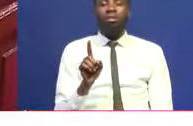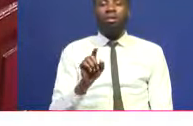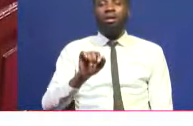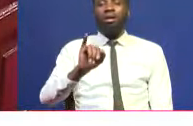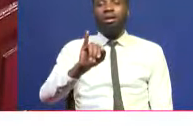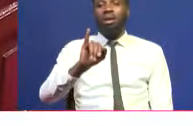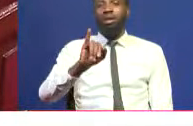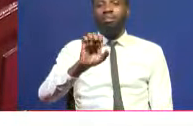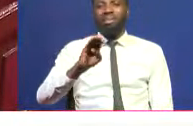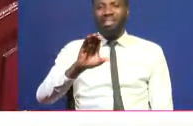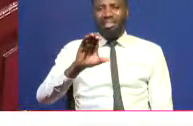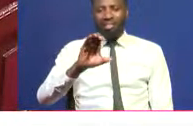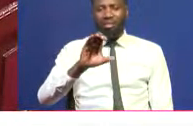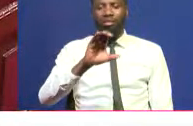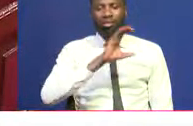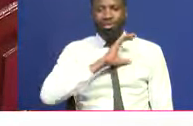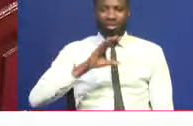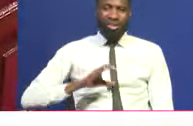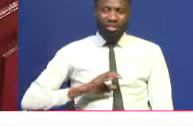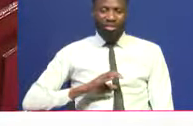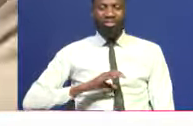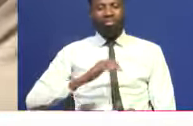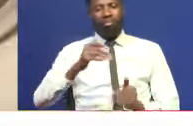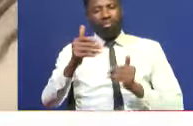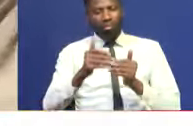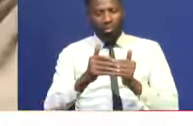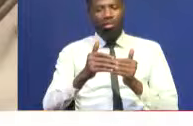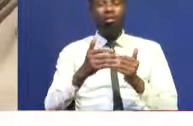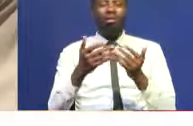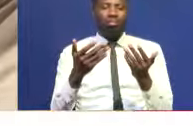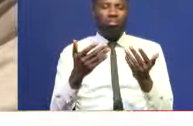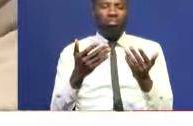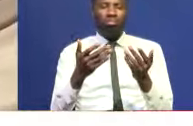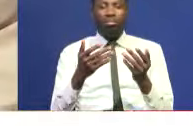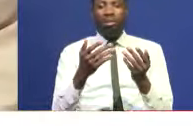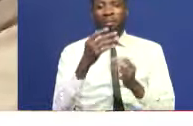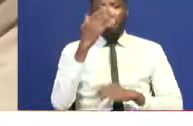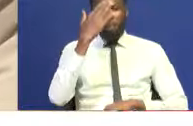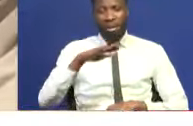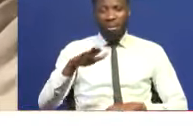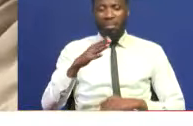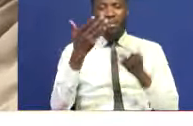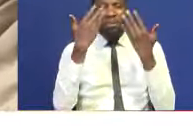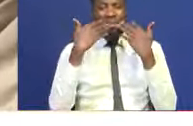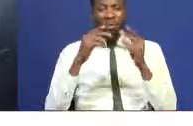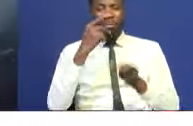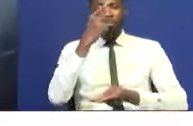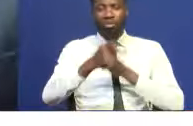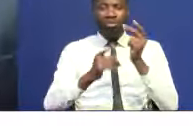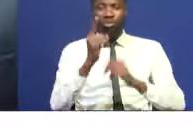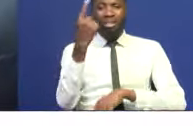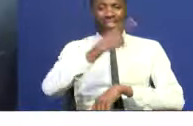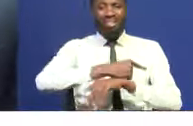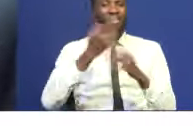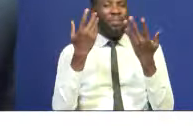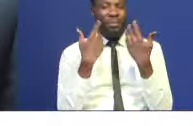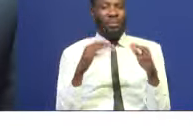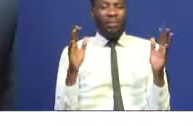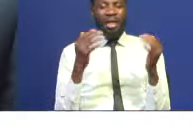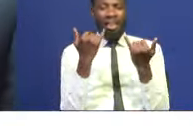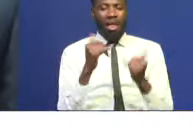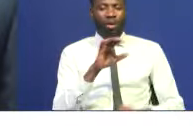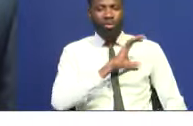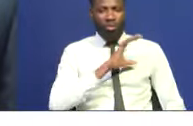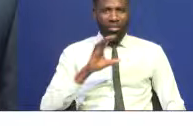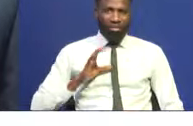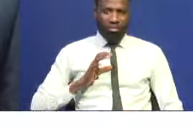inched closer Saturday after Parliament completed the vetting process in one day. This now sets the stage for the committee to write